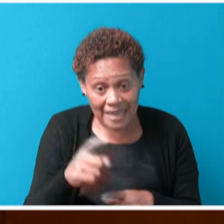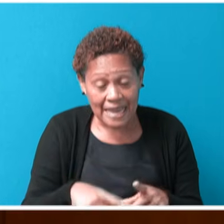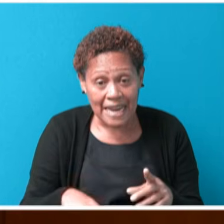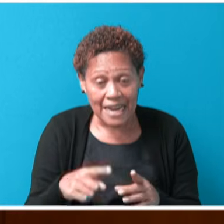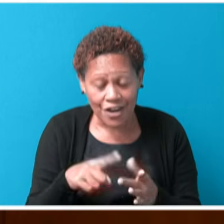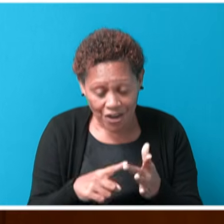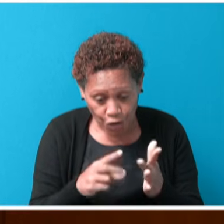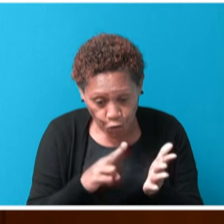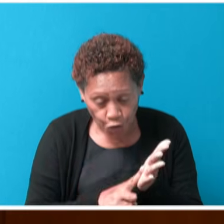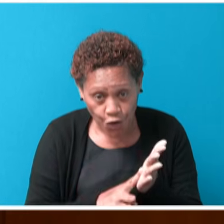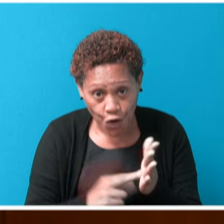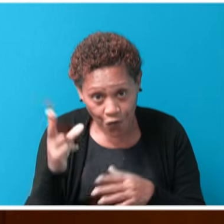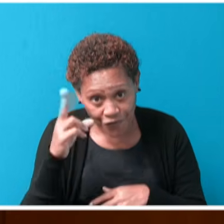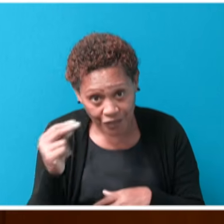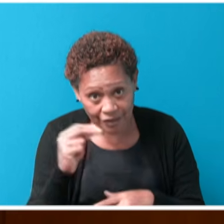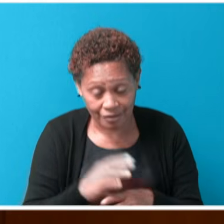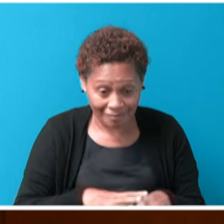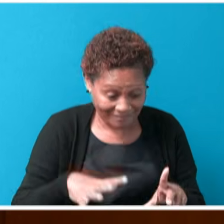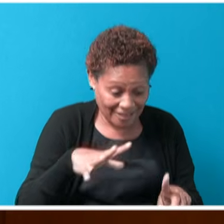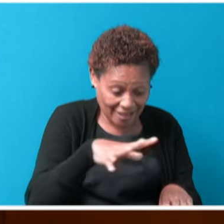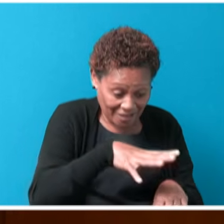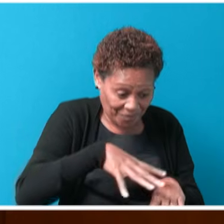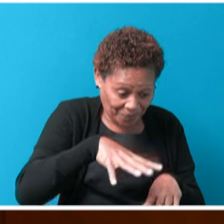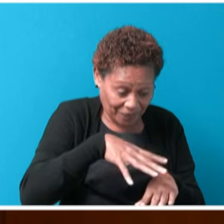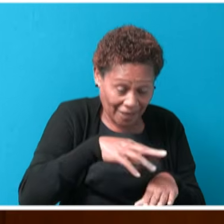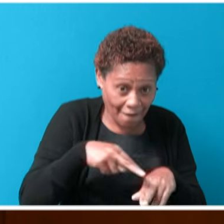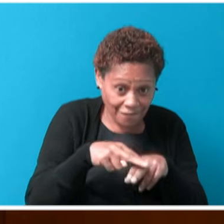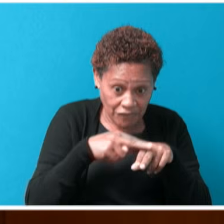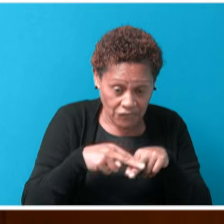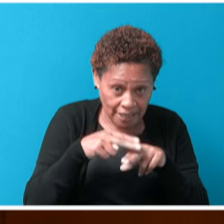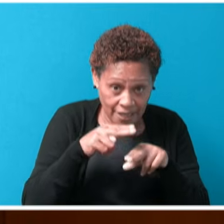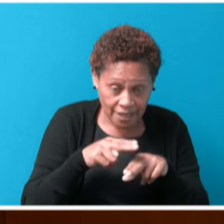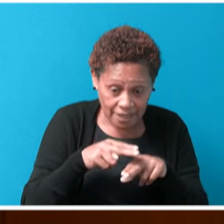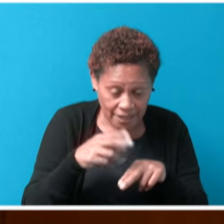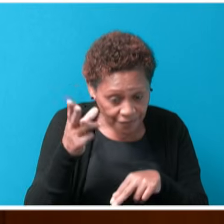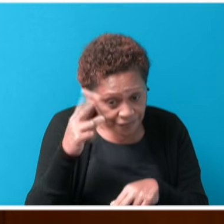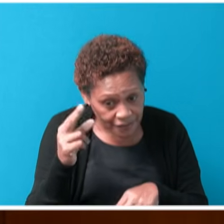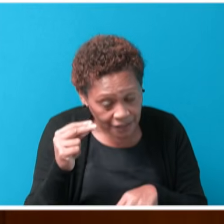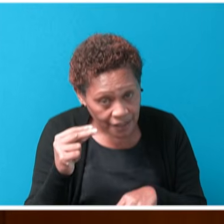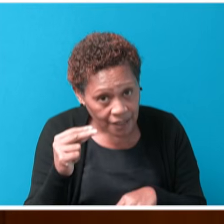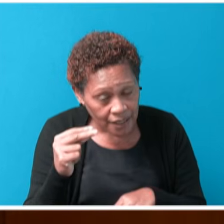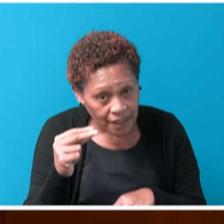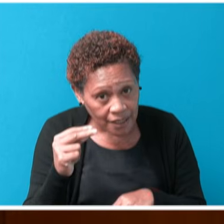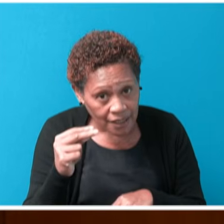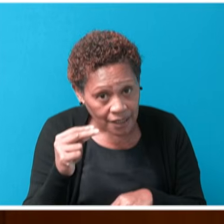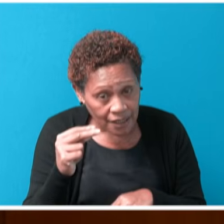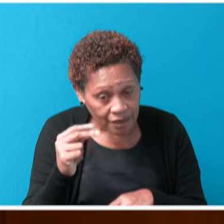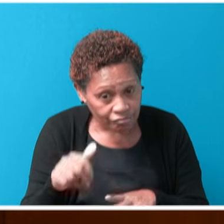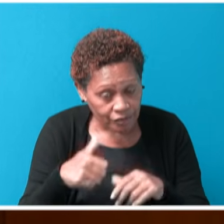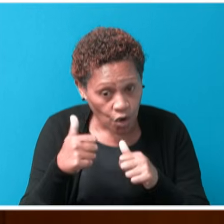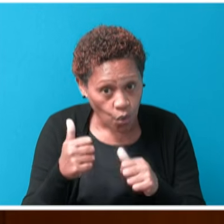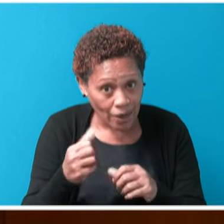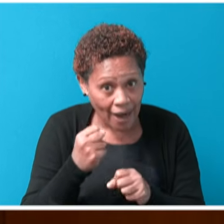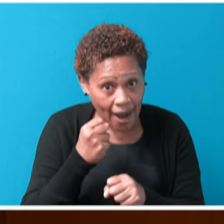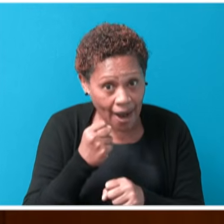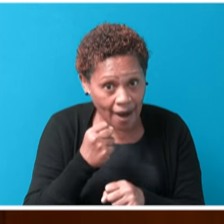Chinese Pacific Islanders, and everyone, Fijians and visitors that call Fiji home. Good governance in